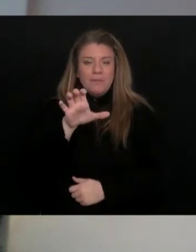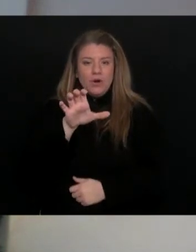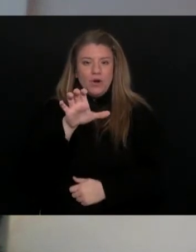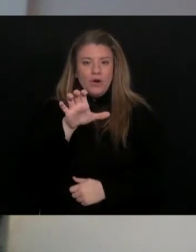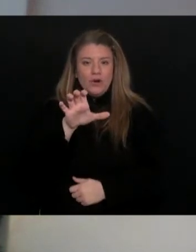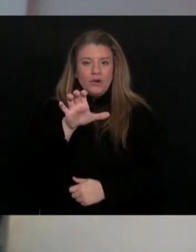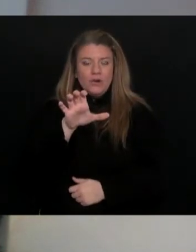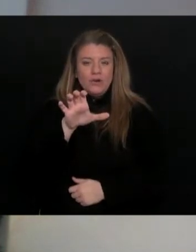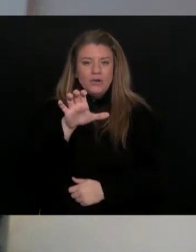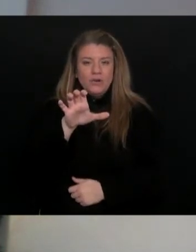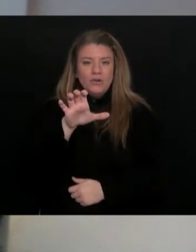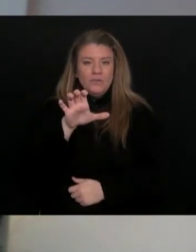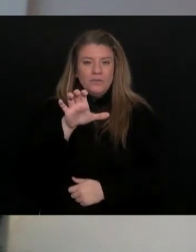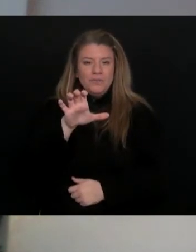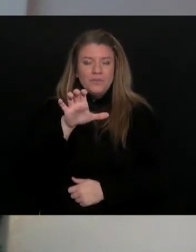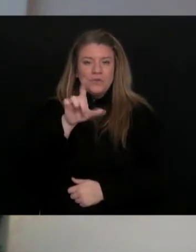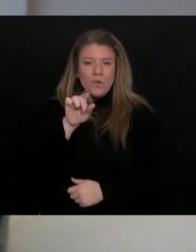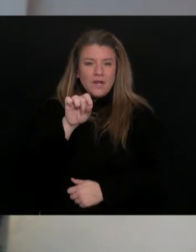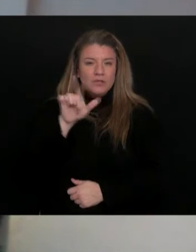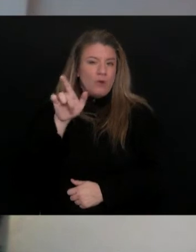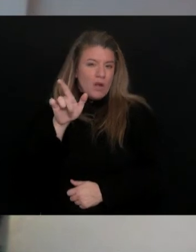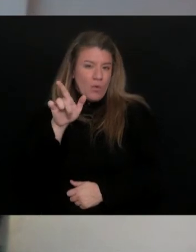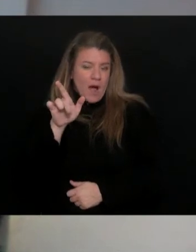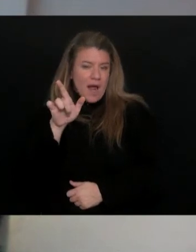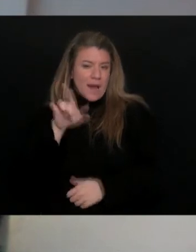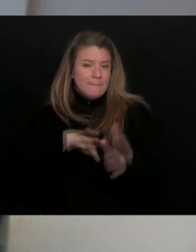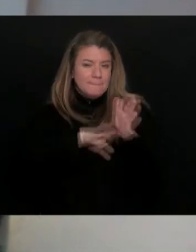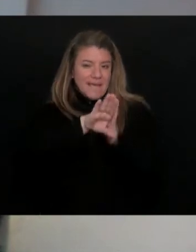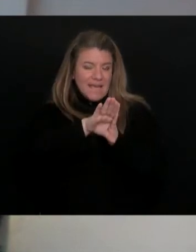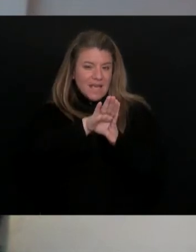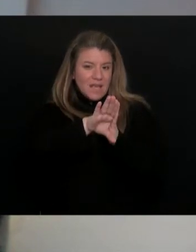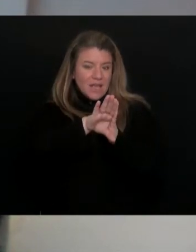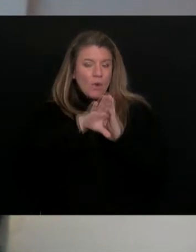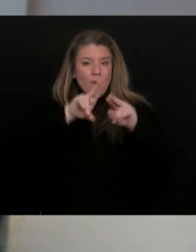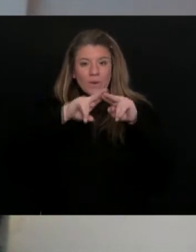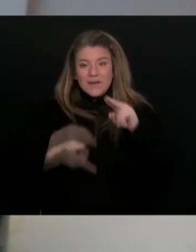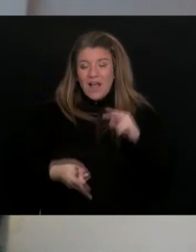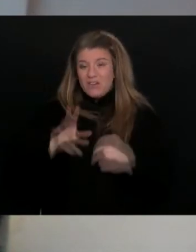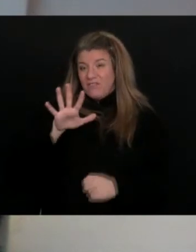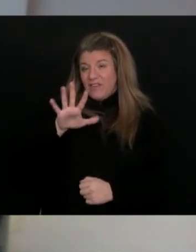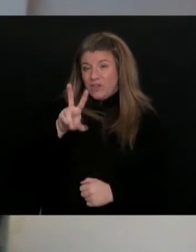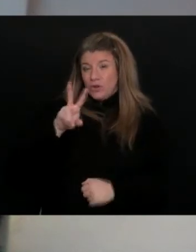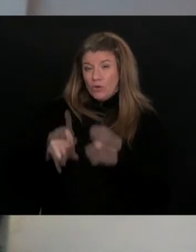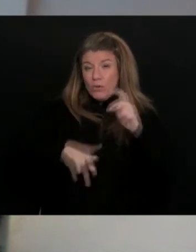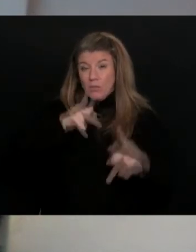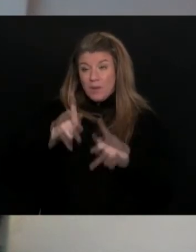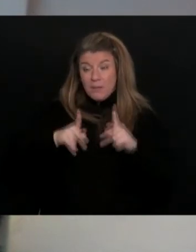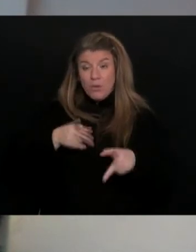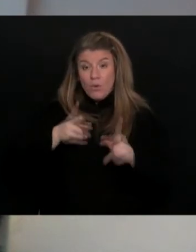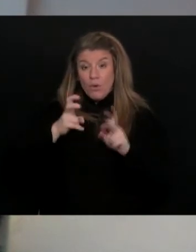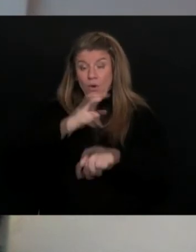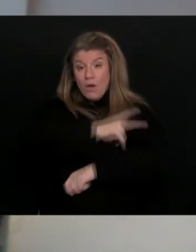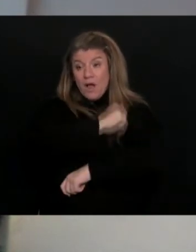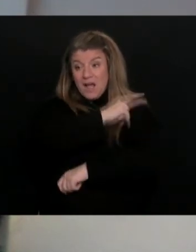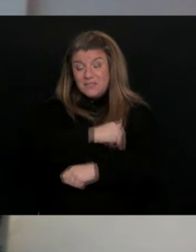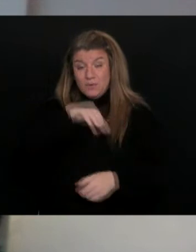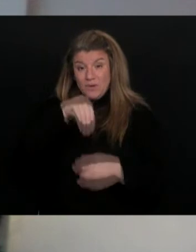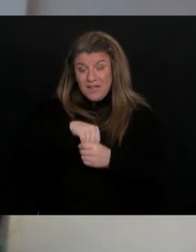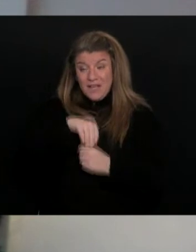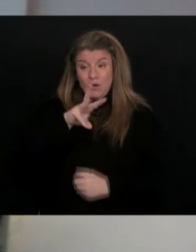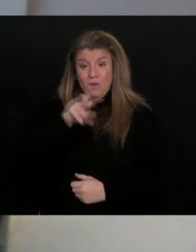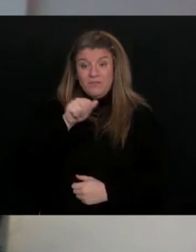2020, January 2021 peak, where we got down to 52 people in hospital beds in West Virginia